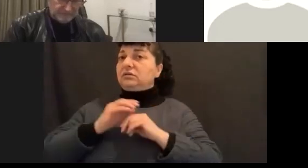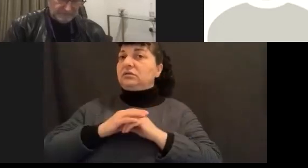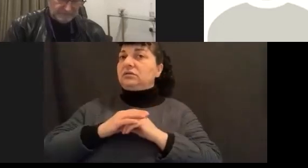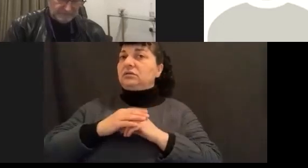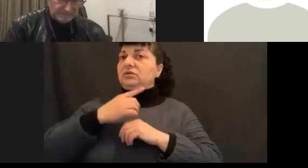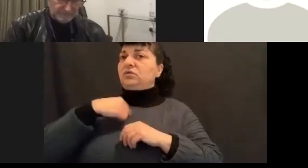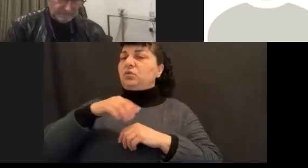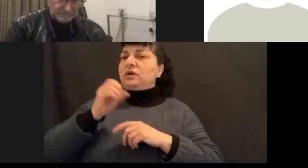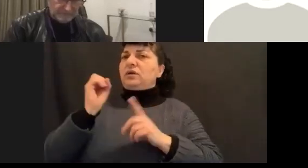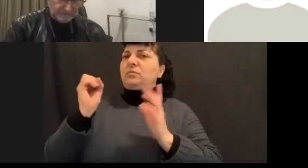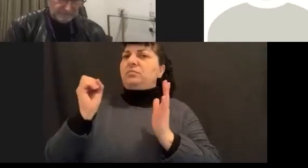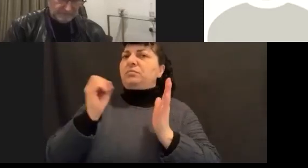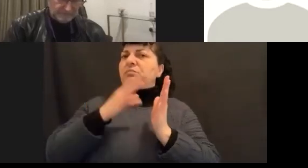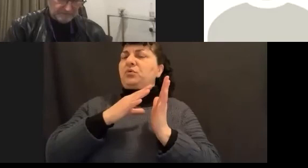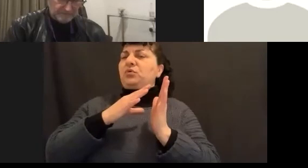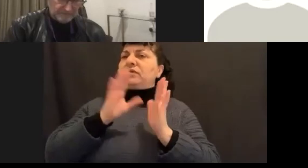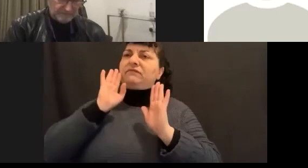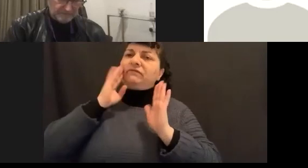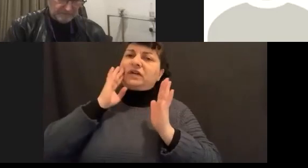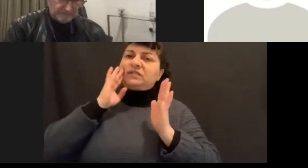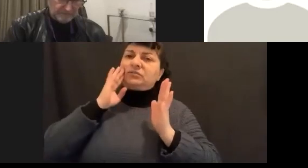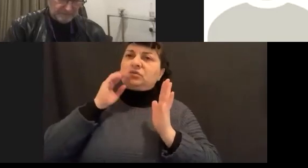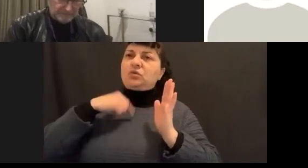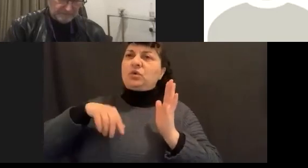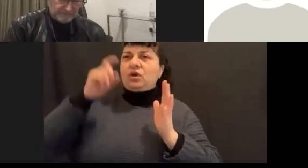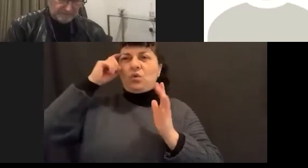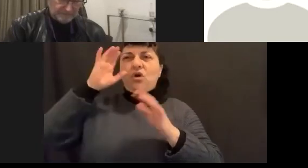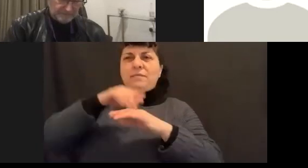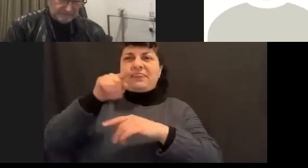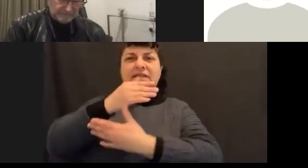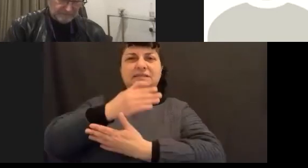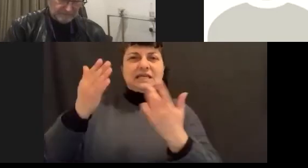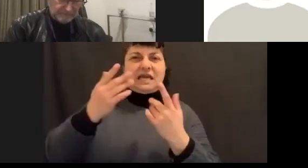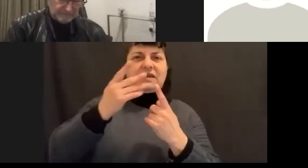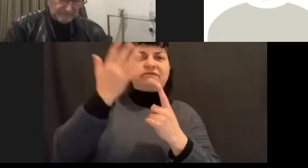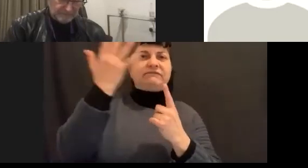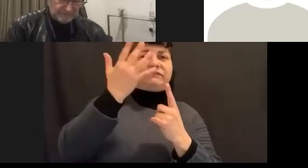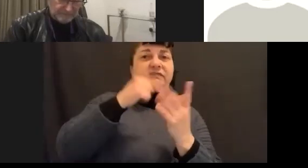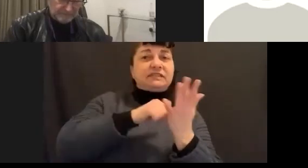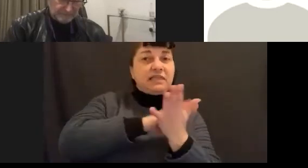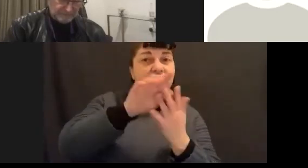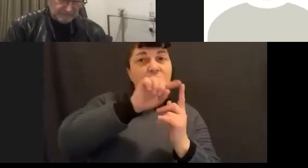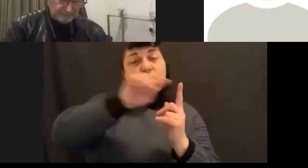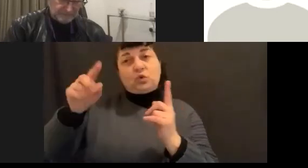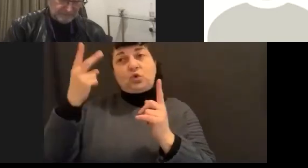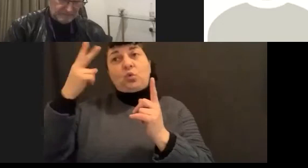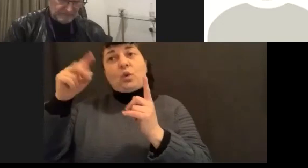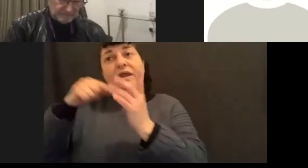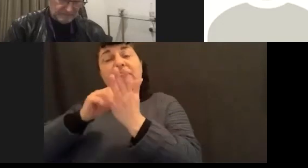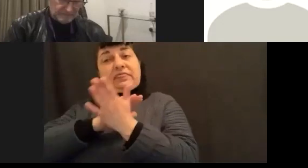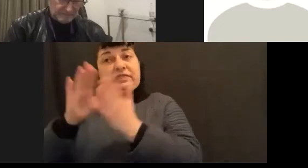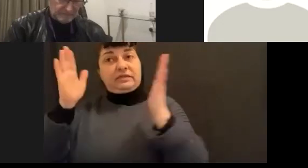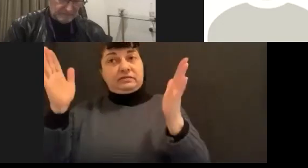Facebook on the 5th for the date range we're concerned about is the 15th to the 20th, and it'll just be that there's some time delay